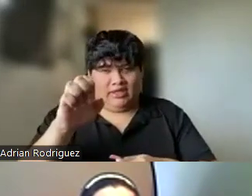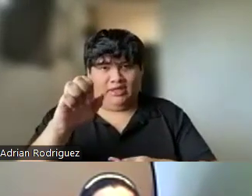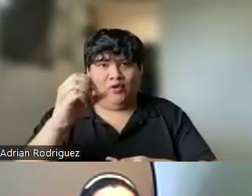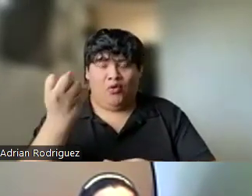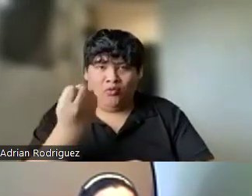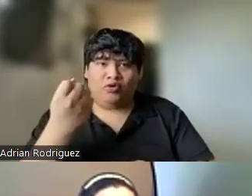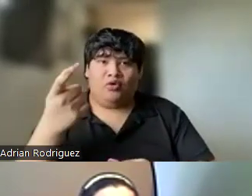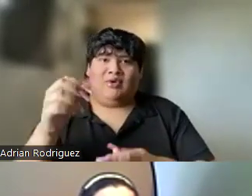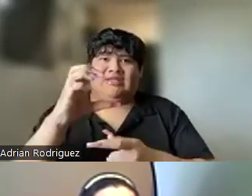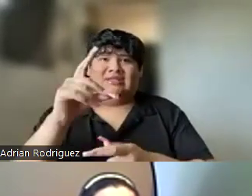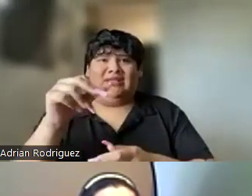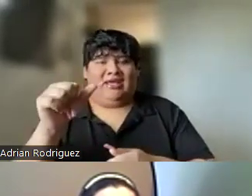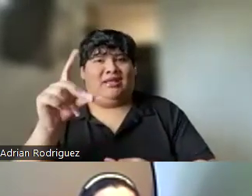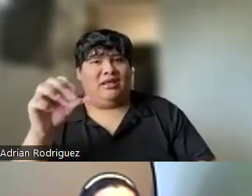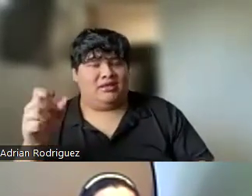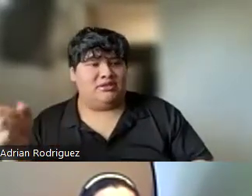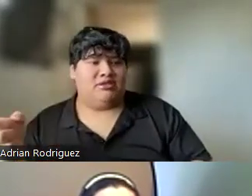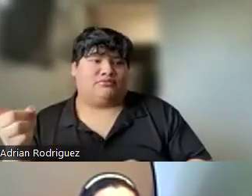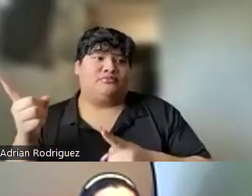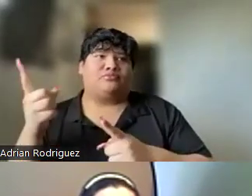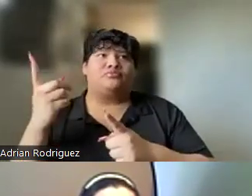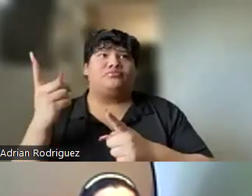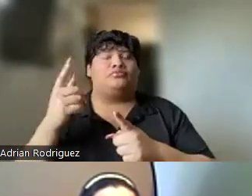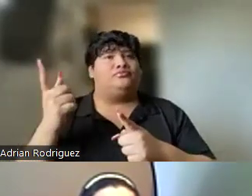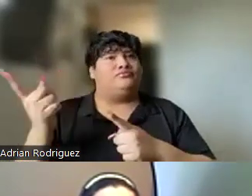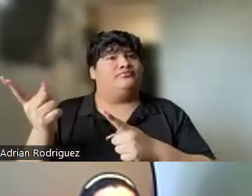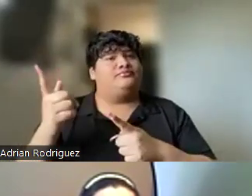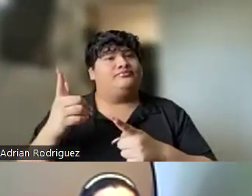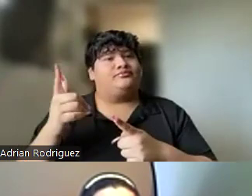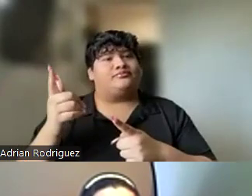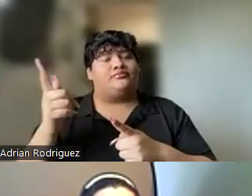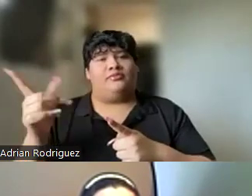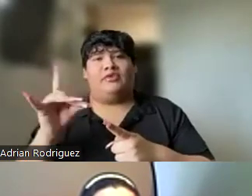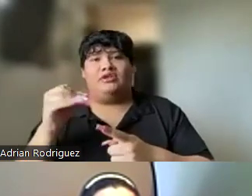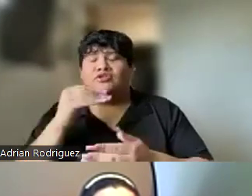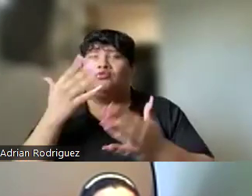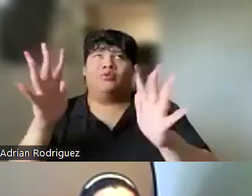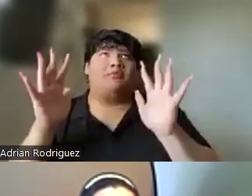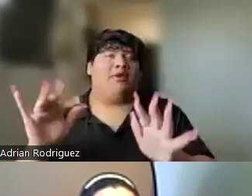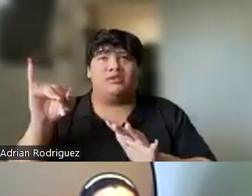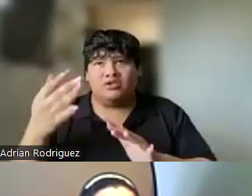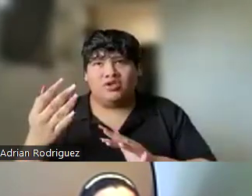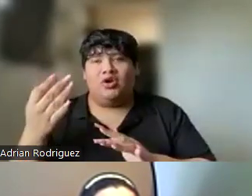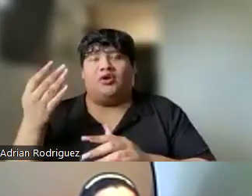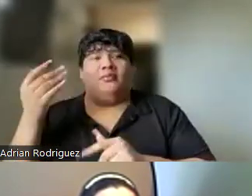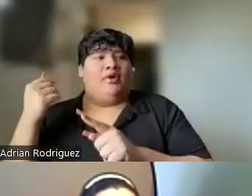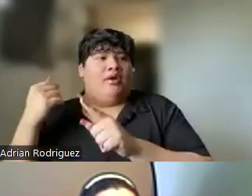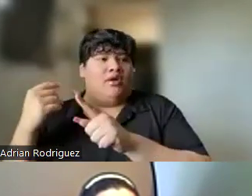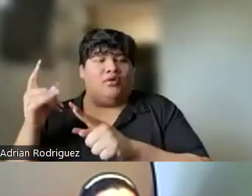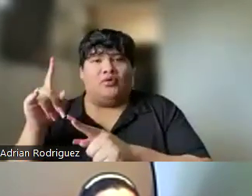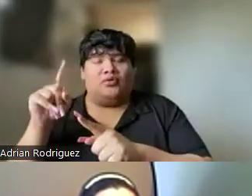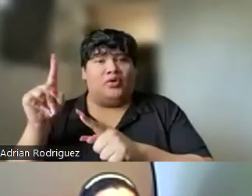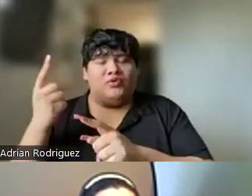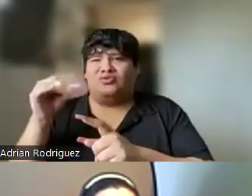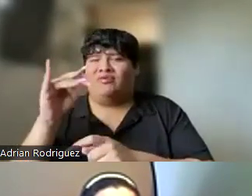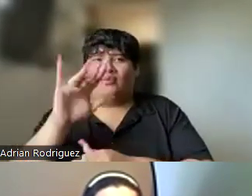CDA does is to be rivaled because they just do such an amazing job. HCI is doing absolutely everything